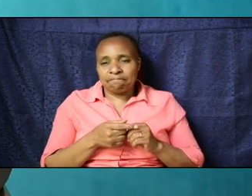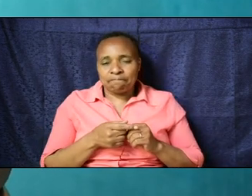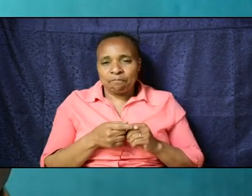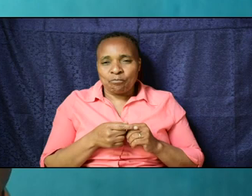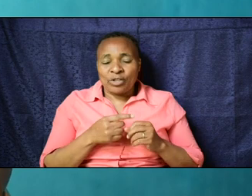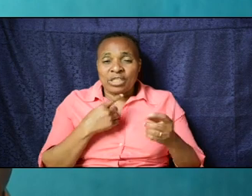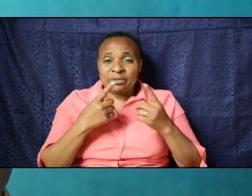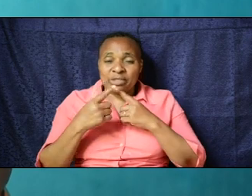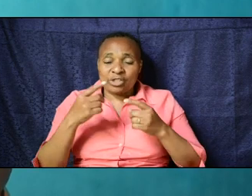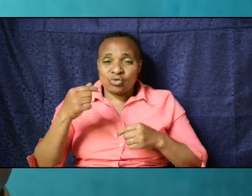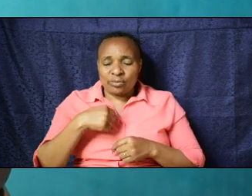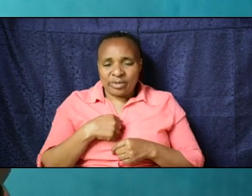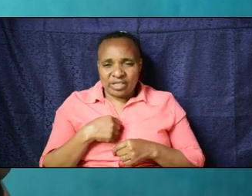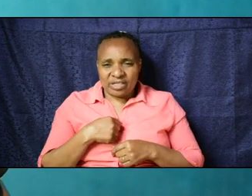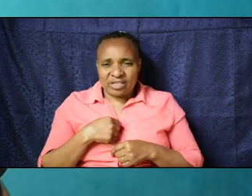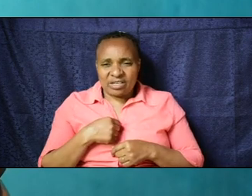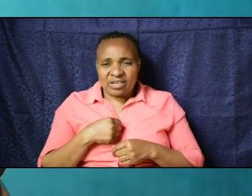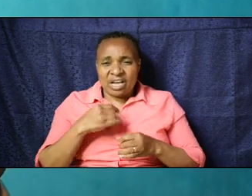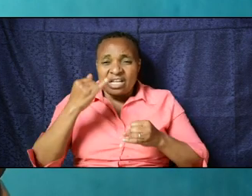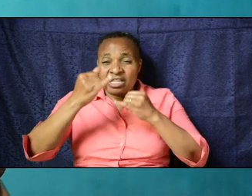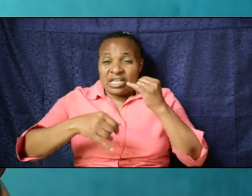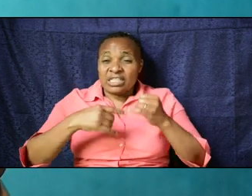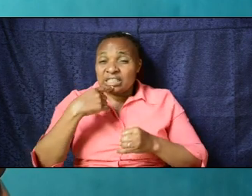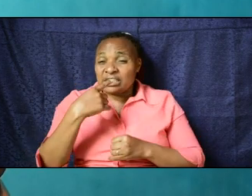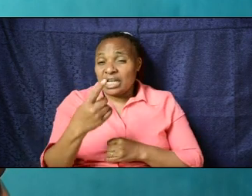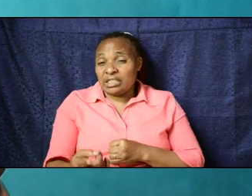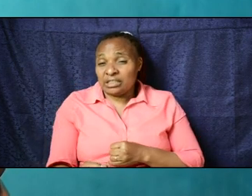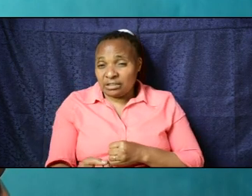just speaks to me, because at the end he says,